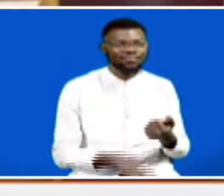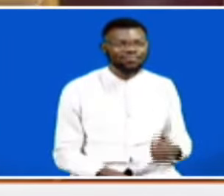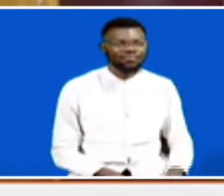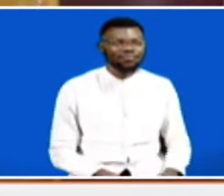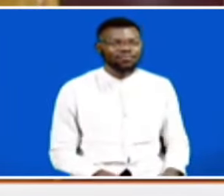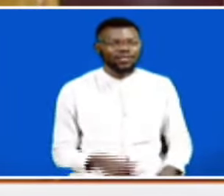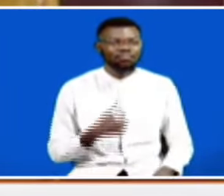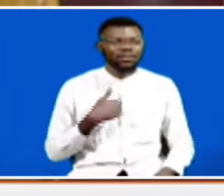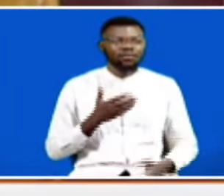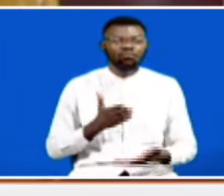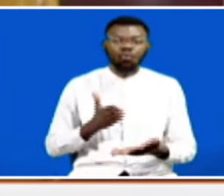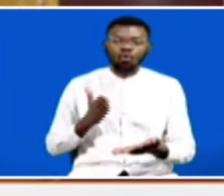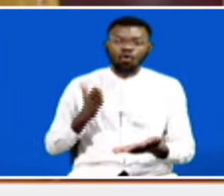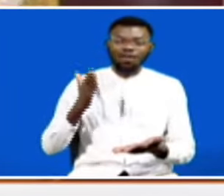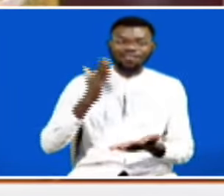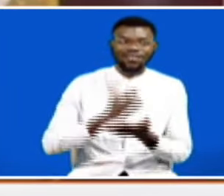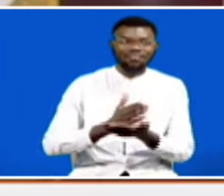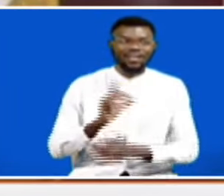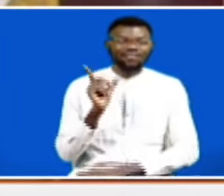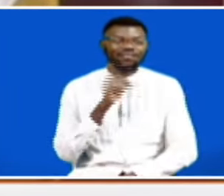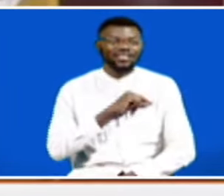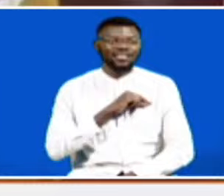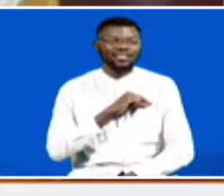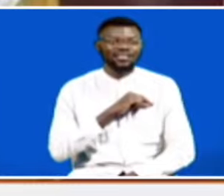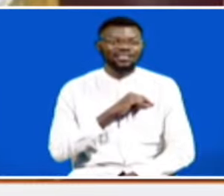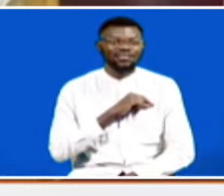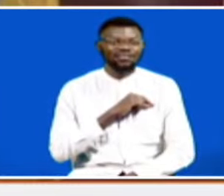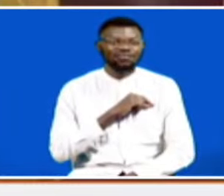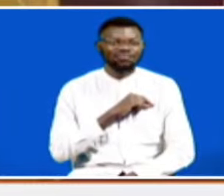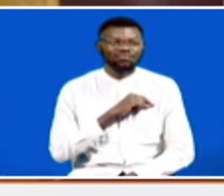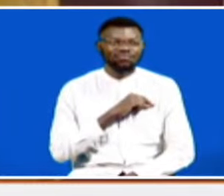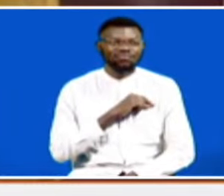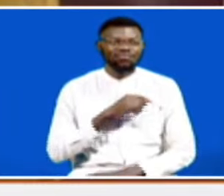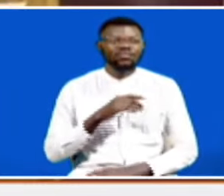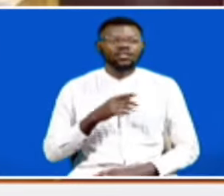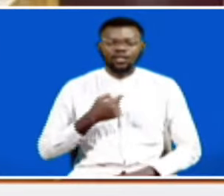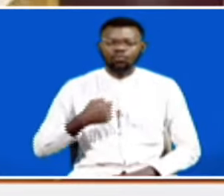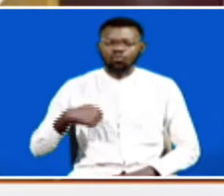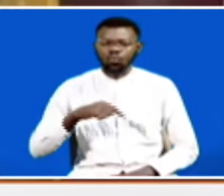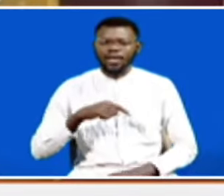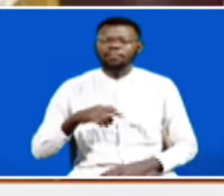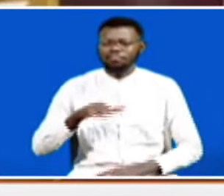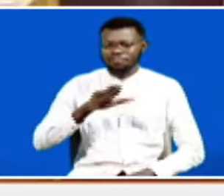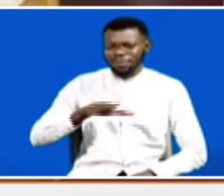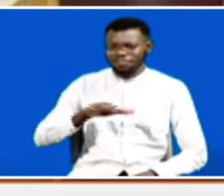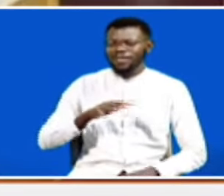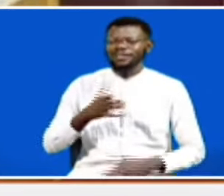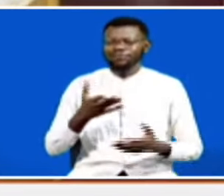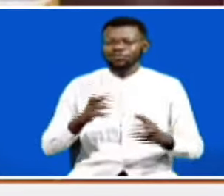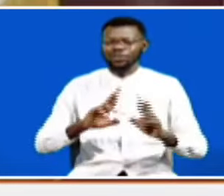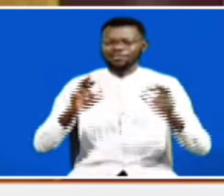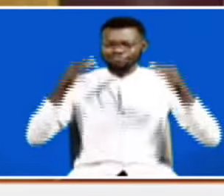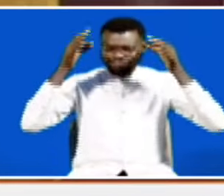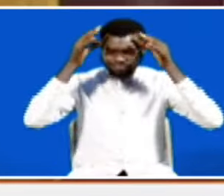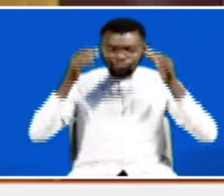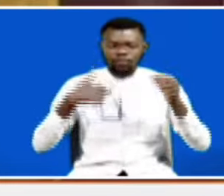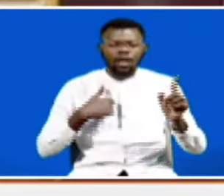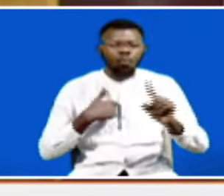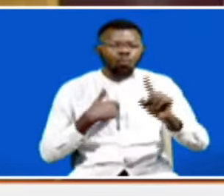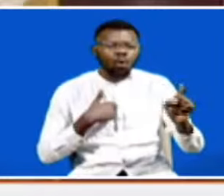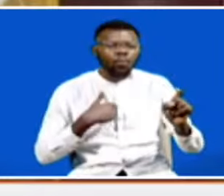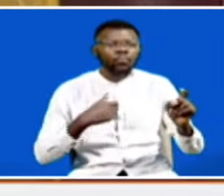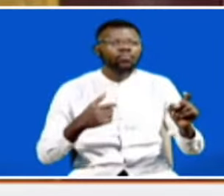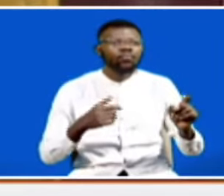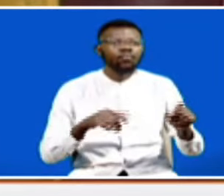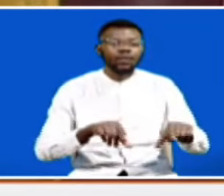I have confirmed that the House is properly constituted for the purpose of making a decision. Now, therefore, put the question, which is that the Affordable Housing